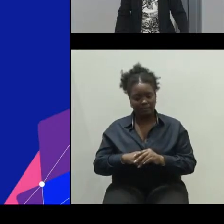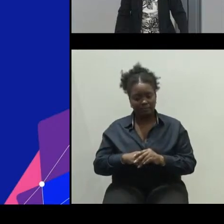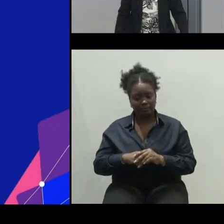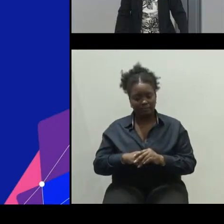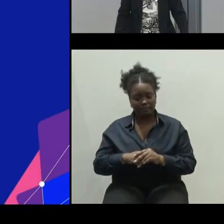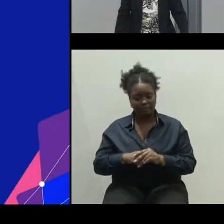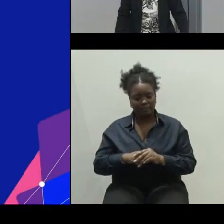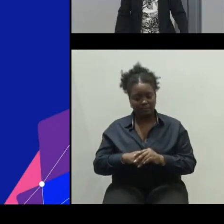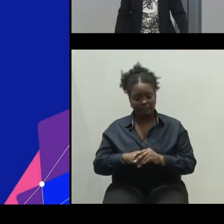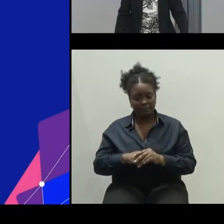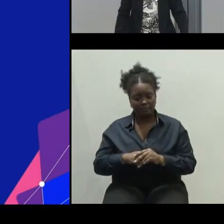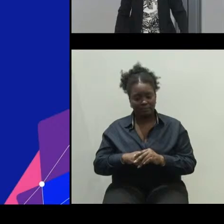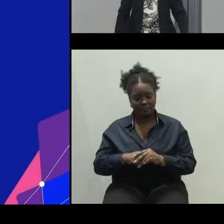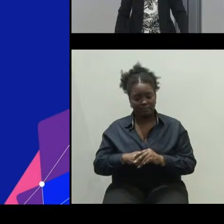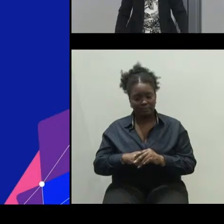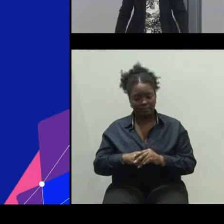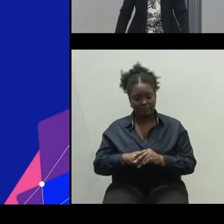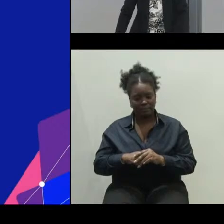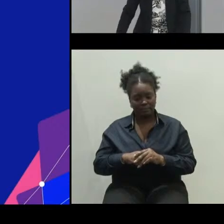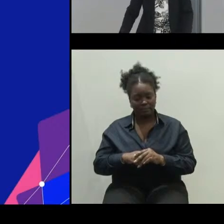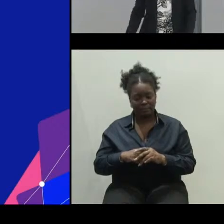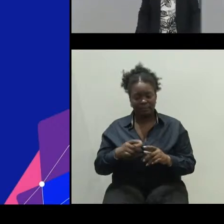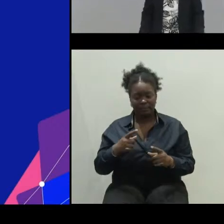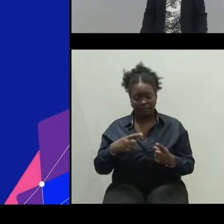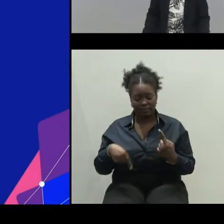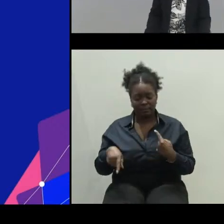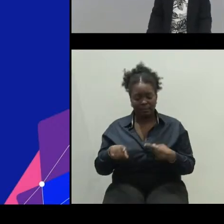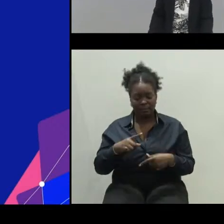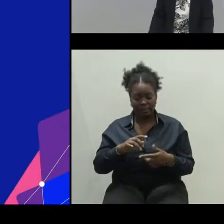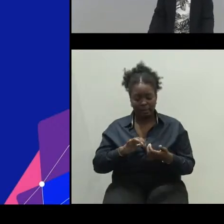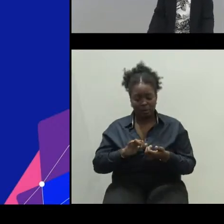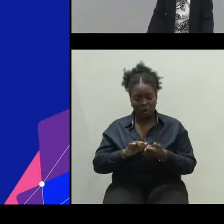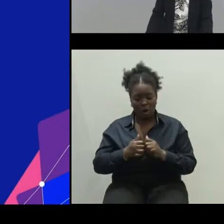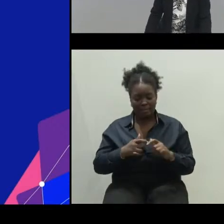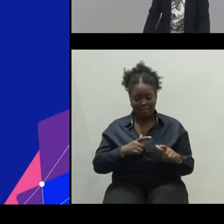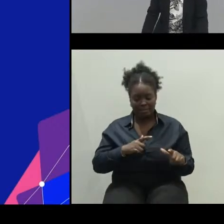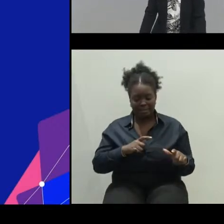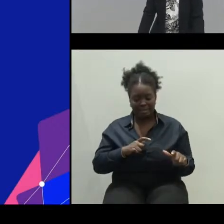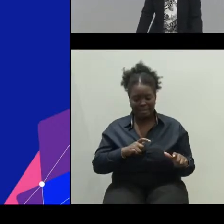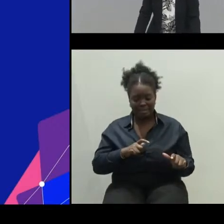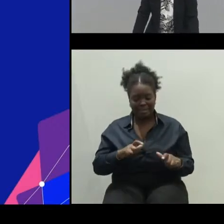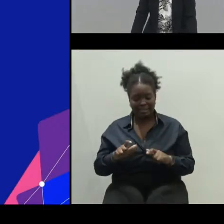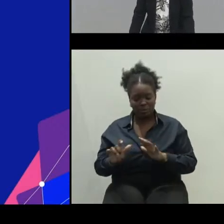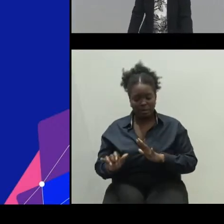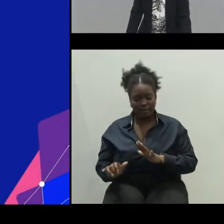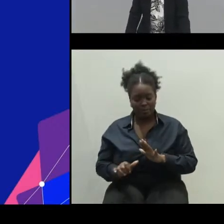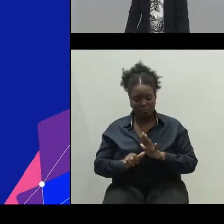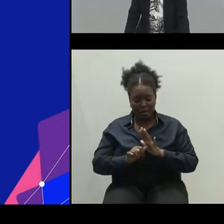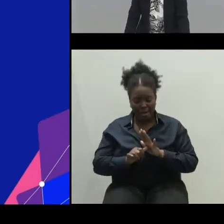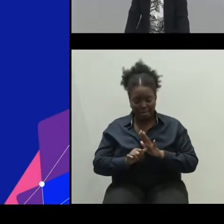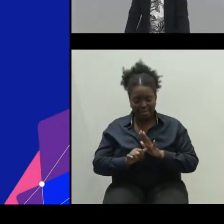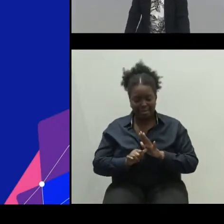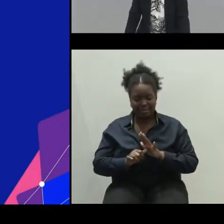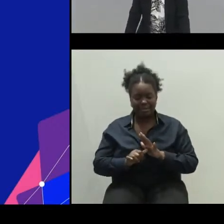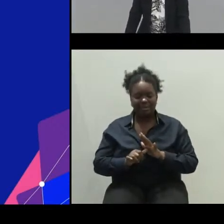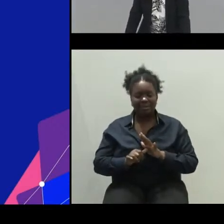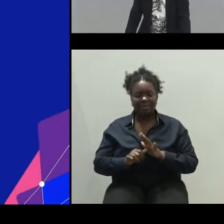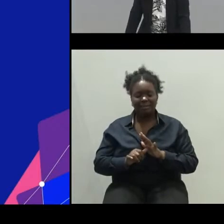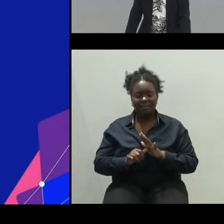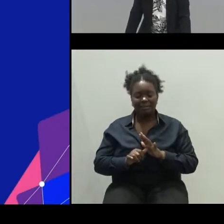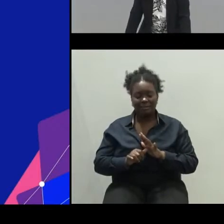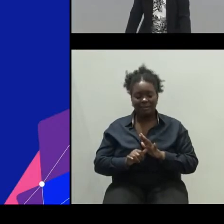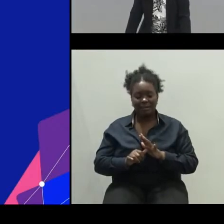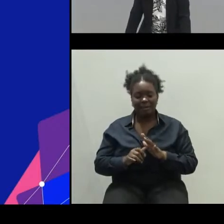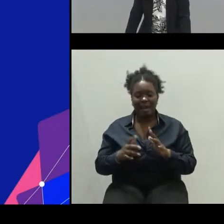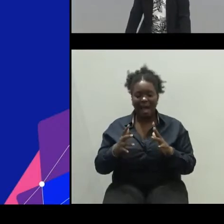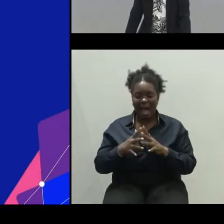typically completely unimpressed by the peaks that I saw them, the HPLC chromatograms. So how low is